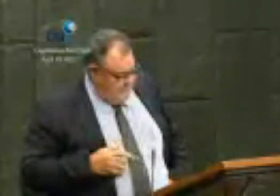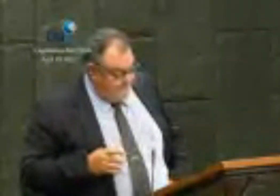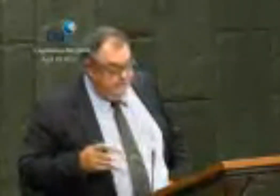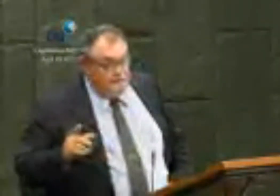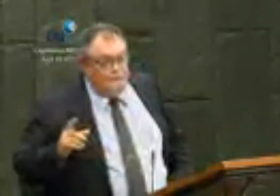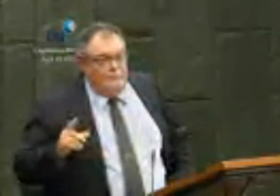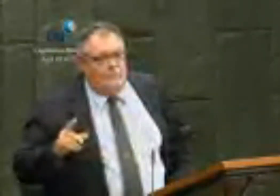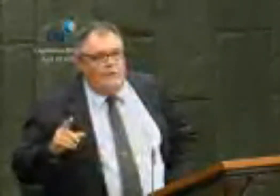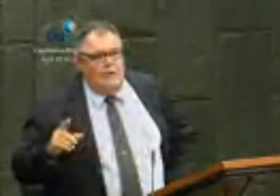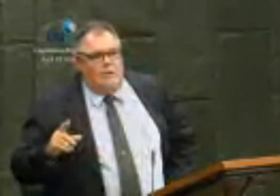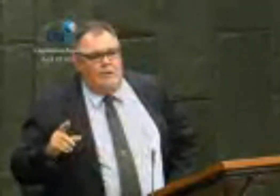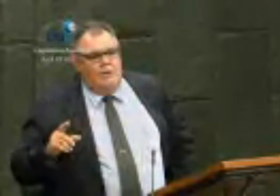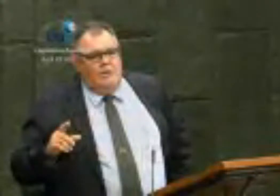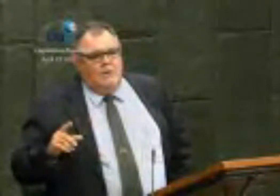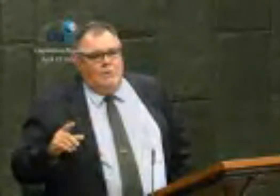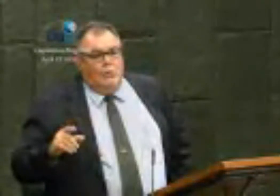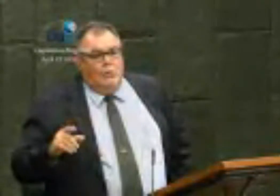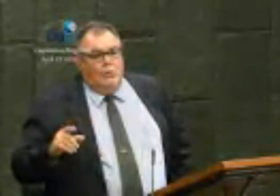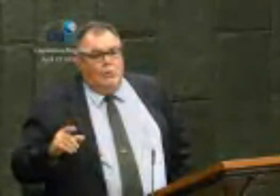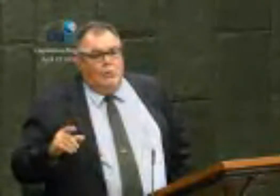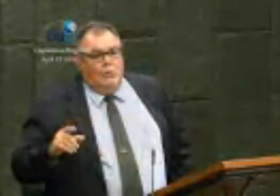what are we going to do